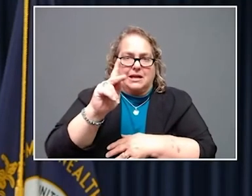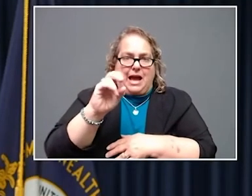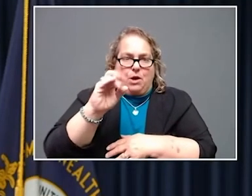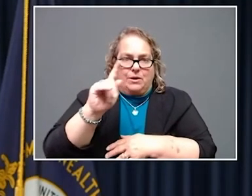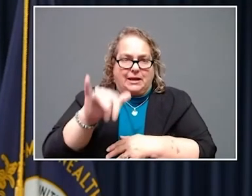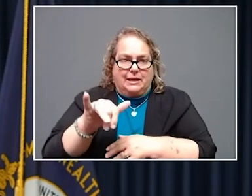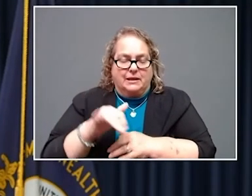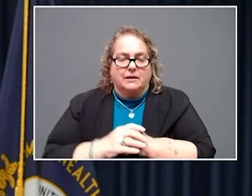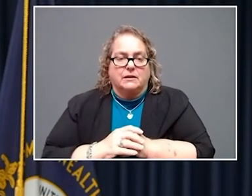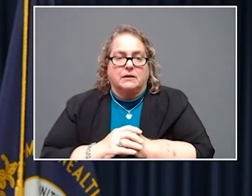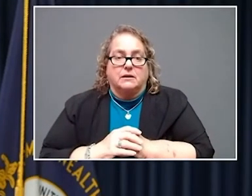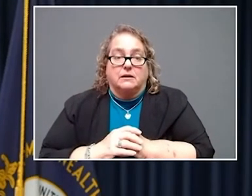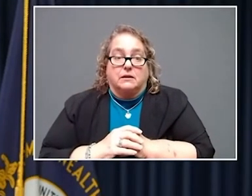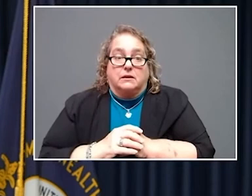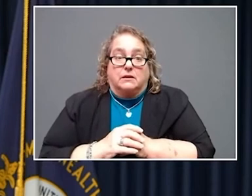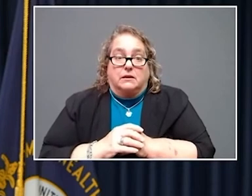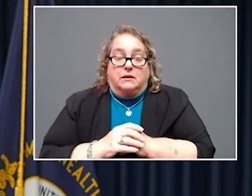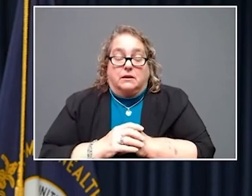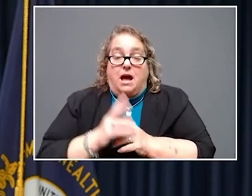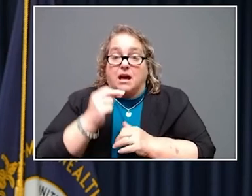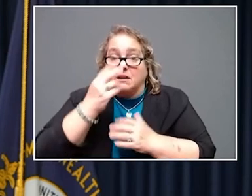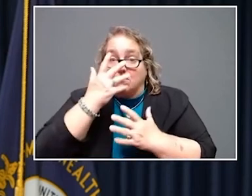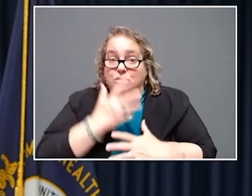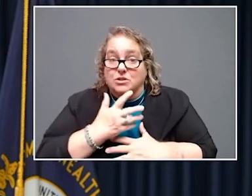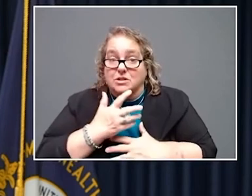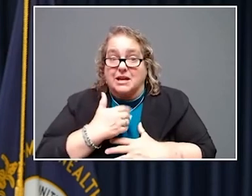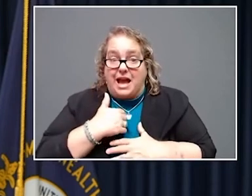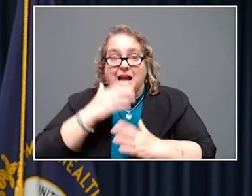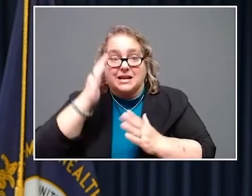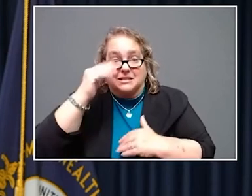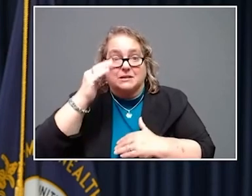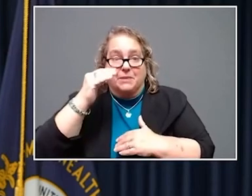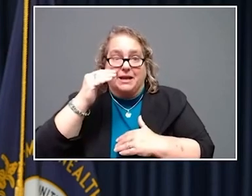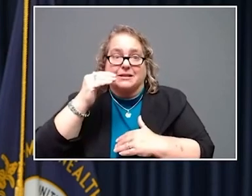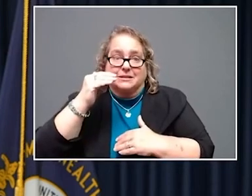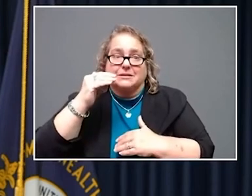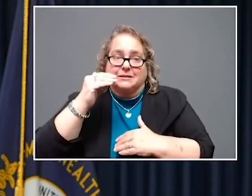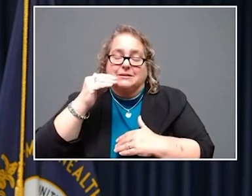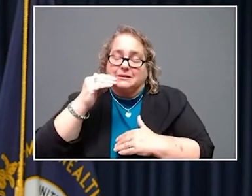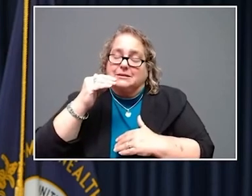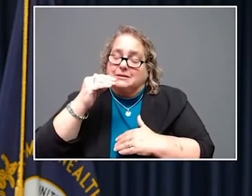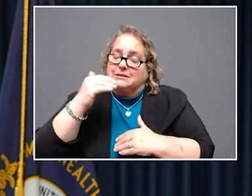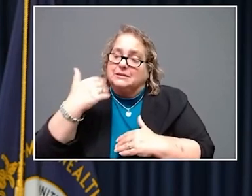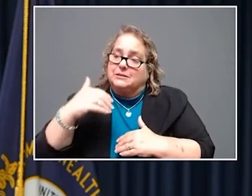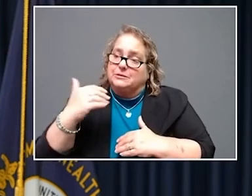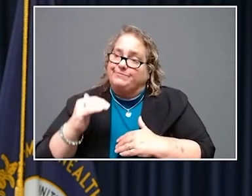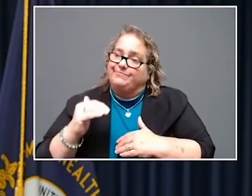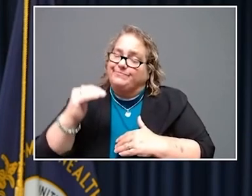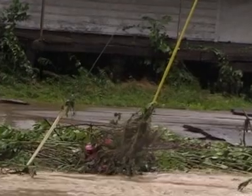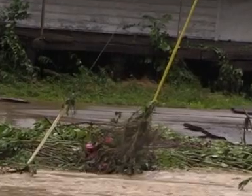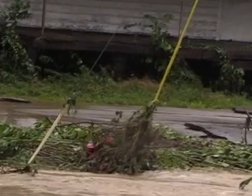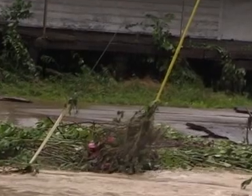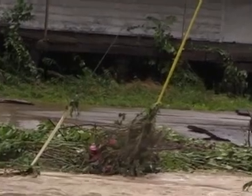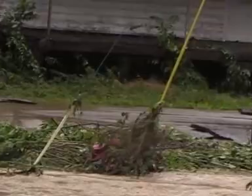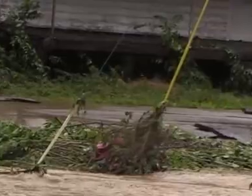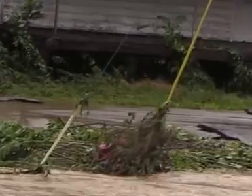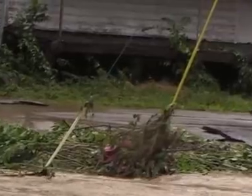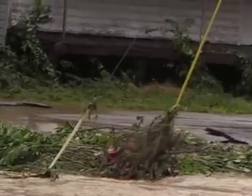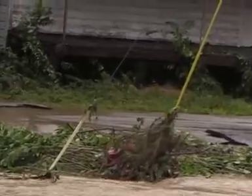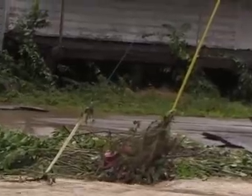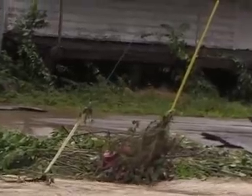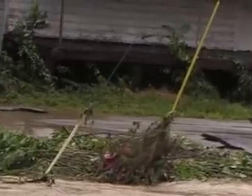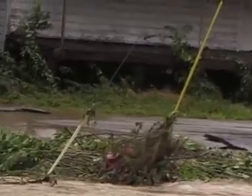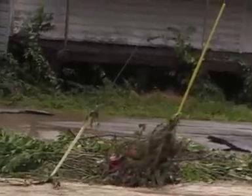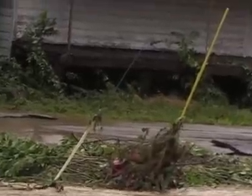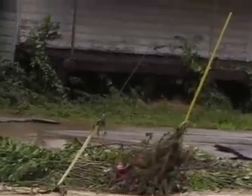unfortunately, I expect double-digit deaths in this flooding. That's something that we rarely see. With additional rain